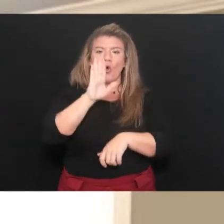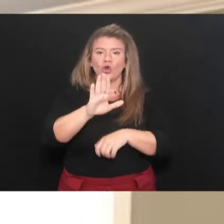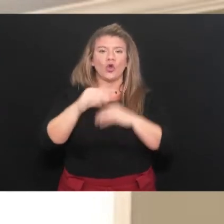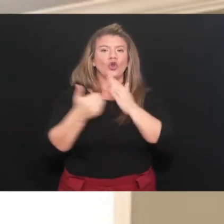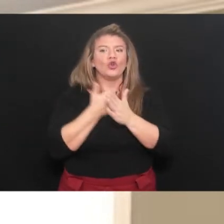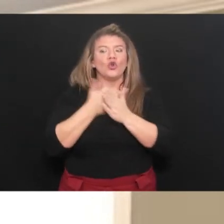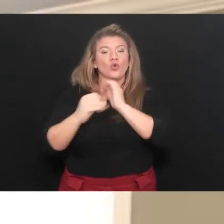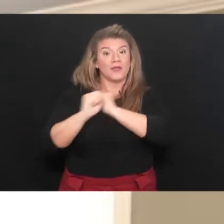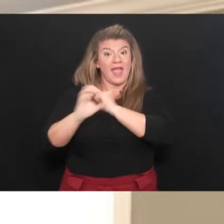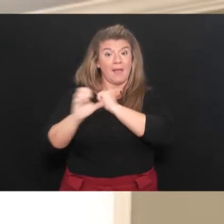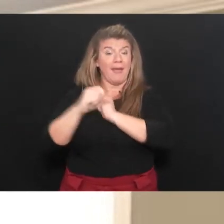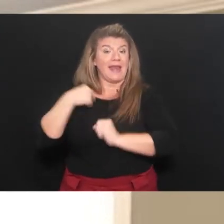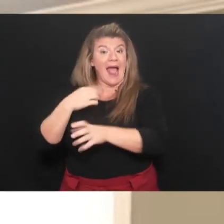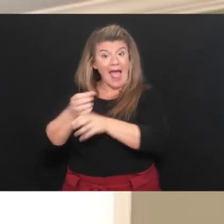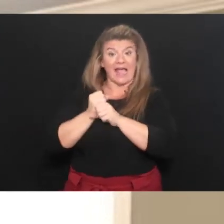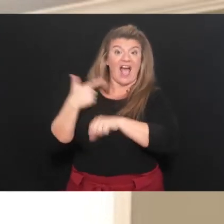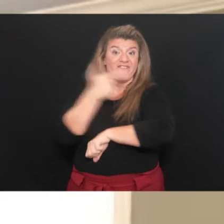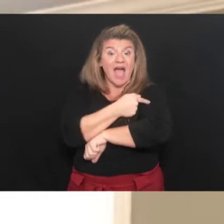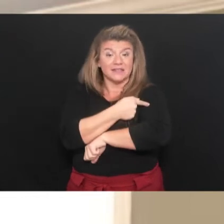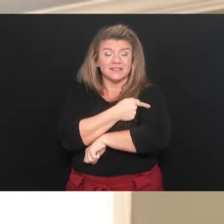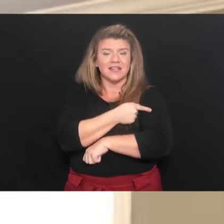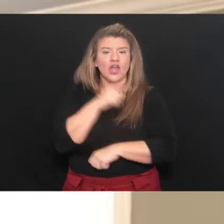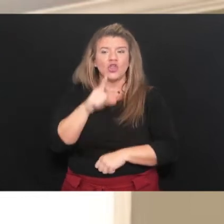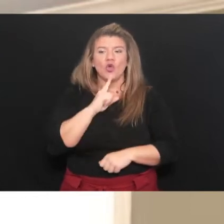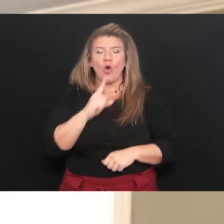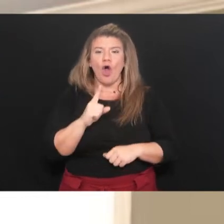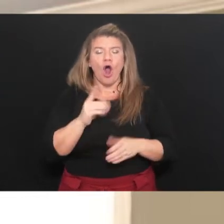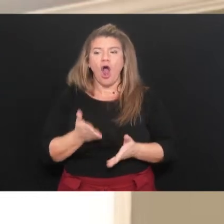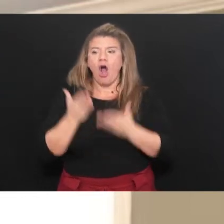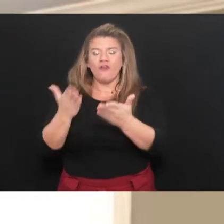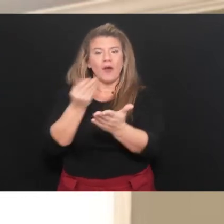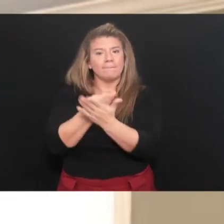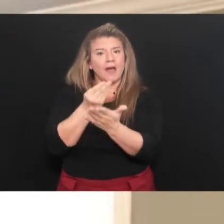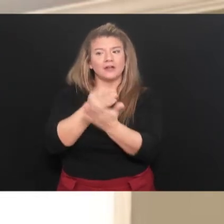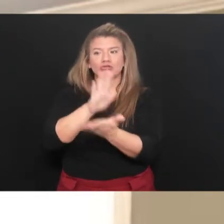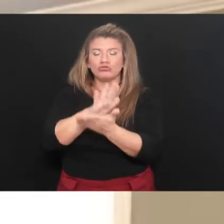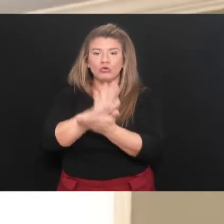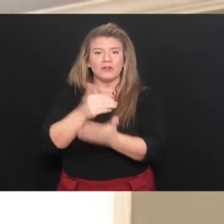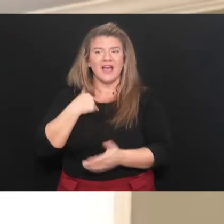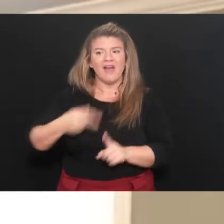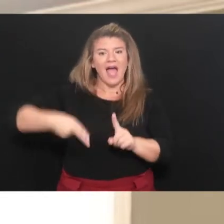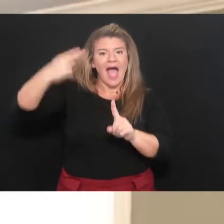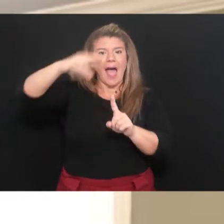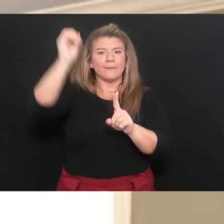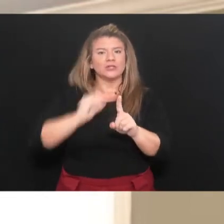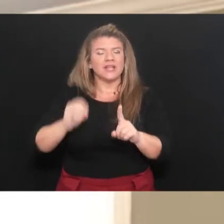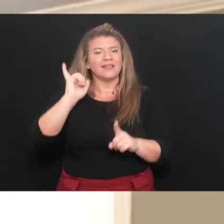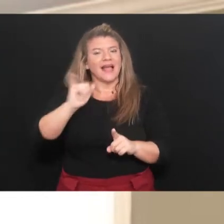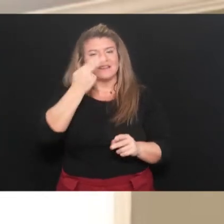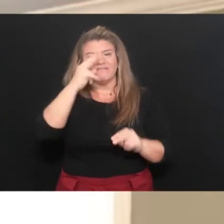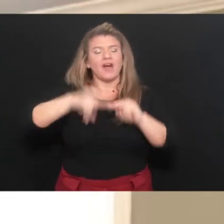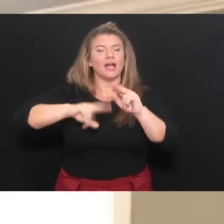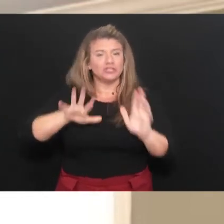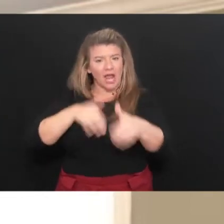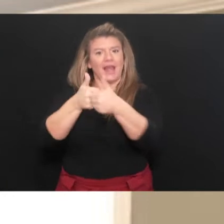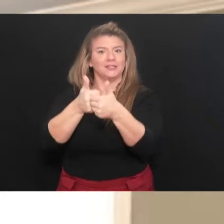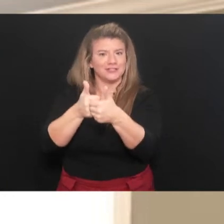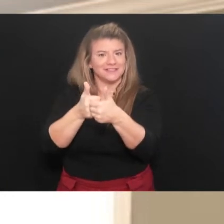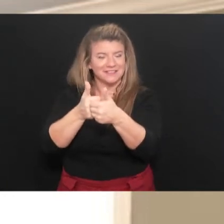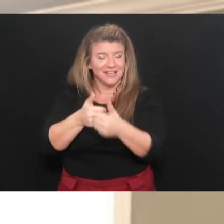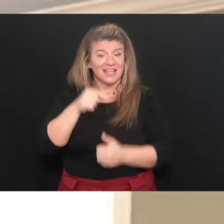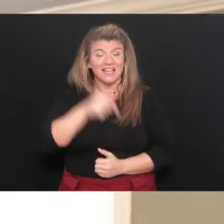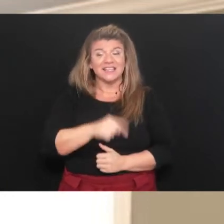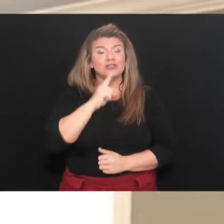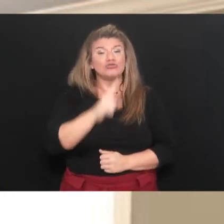what you're doing. You're offering money to schools that have the highest percentage just to kind of make it a fun challenge. This is